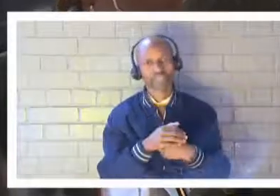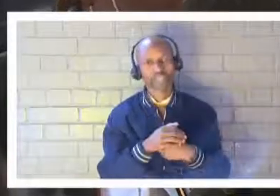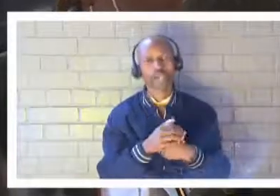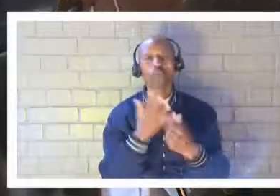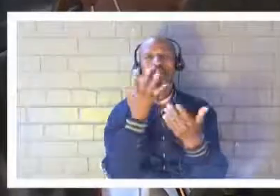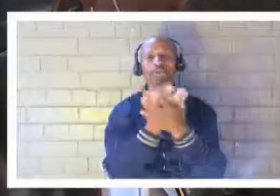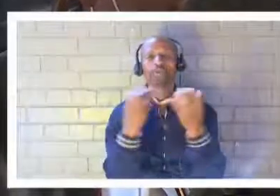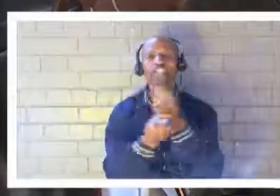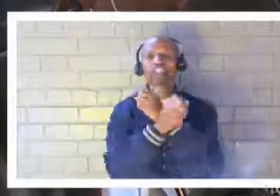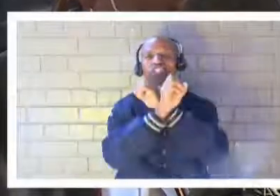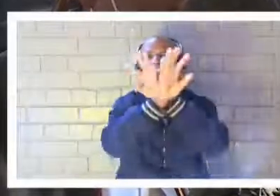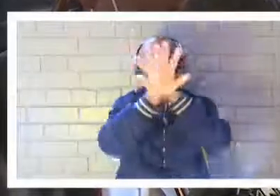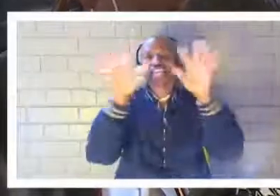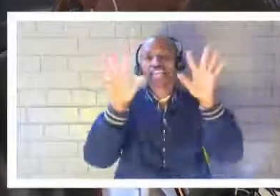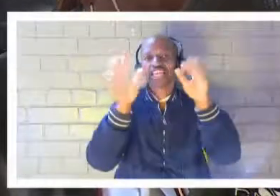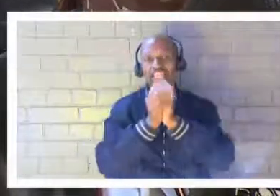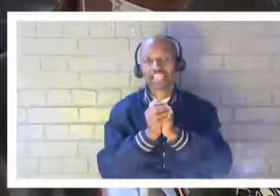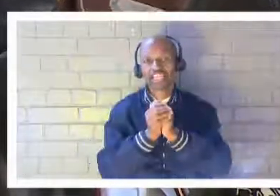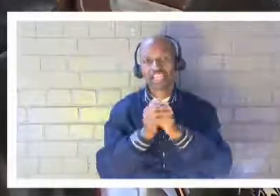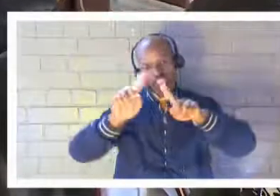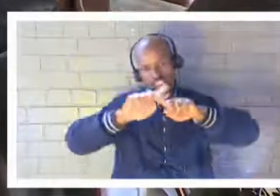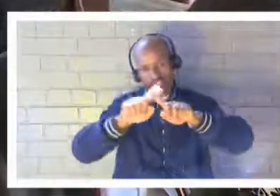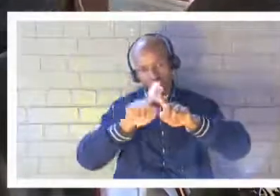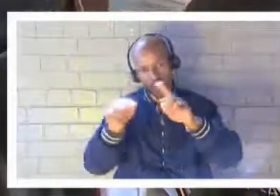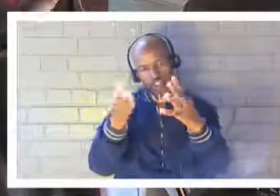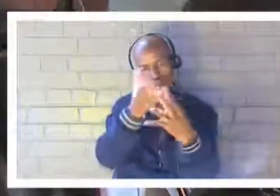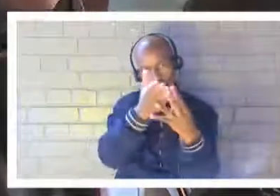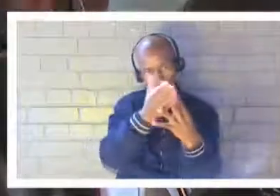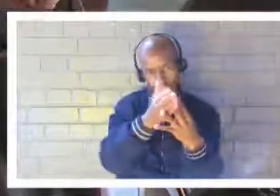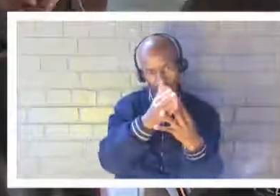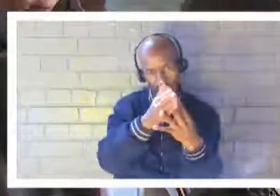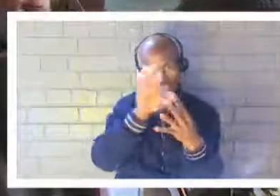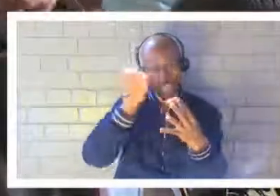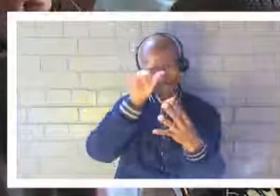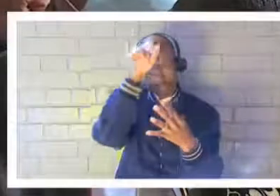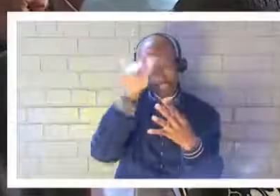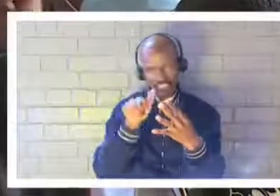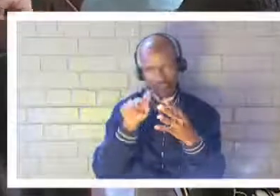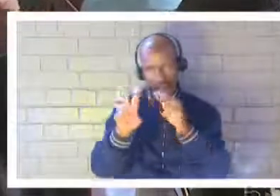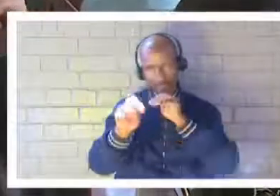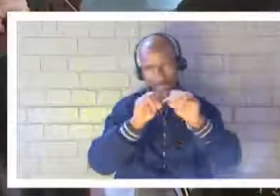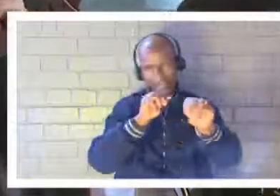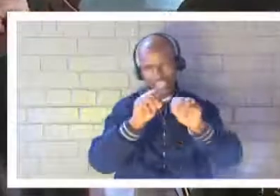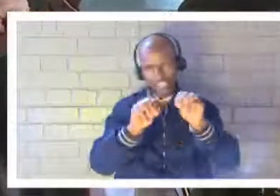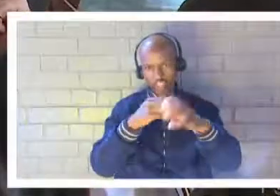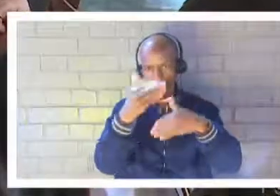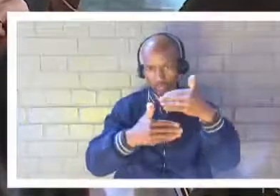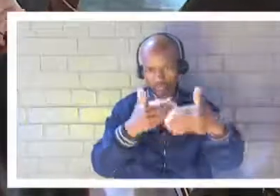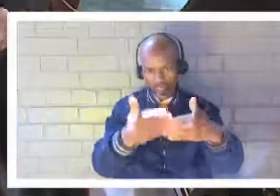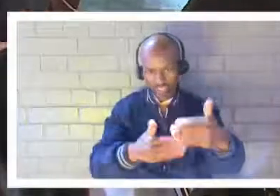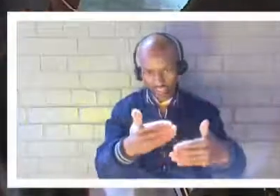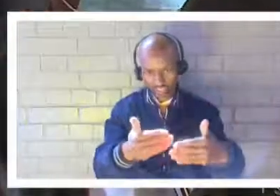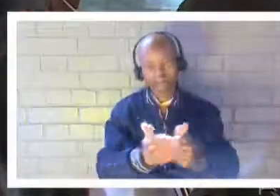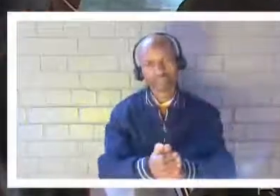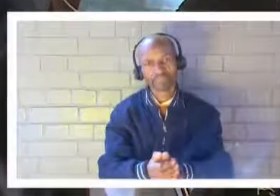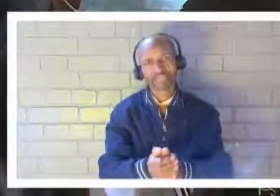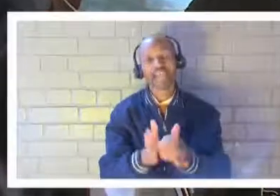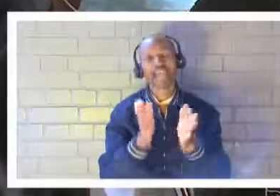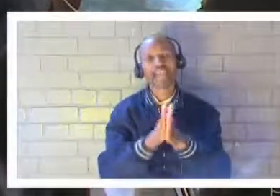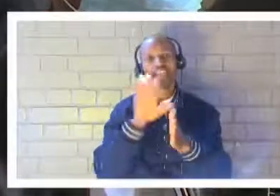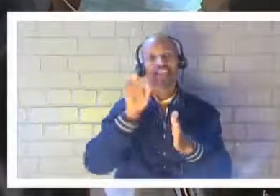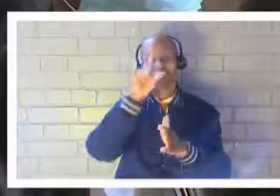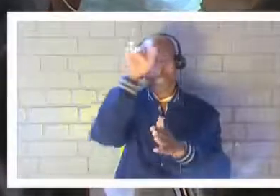must clearly distinguish between the capacity to manage the process and